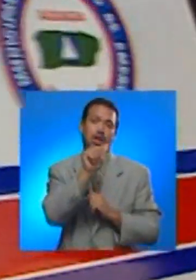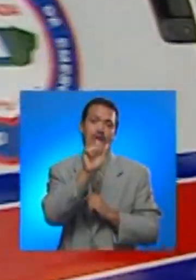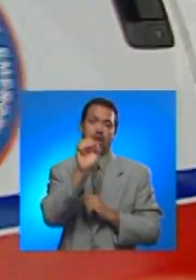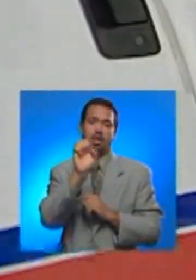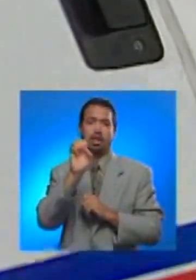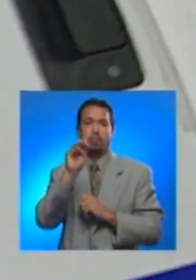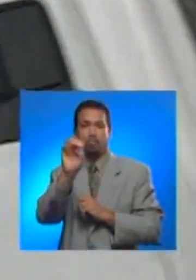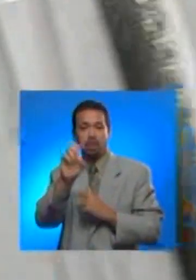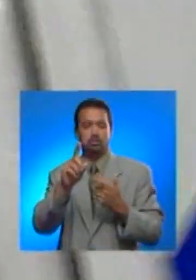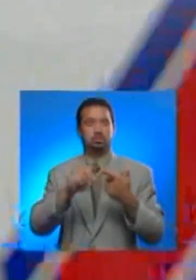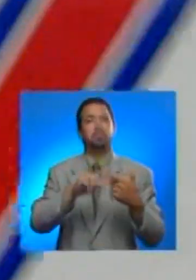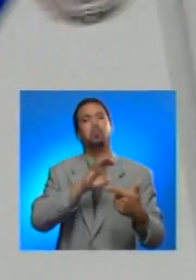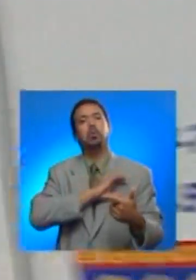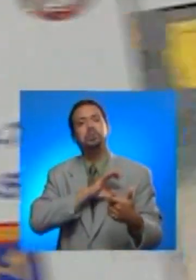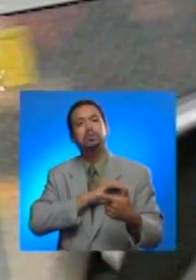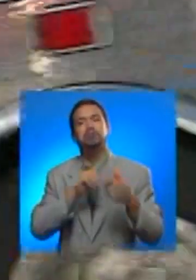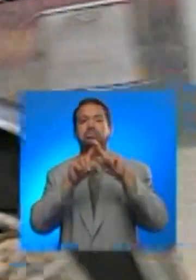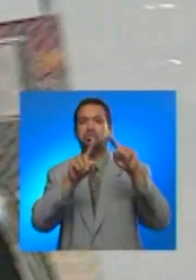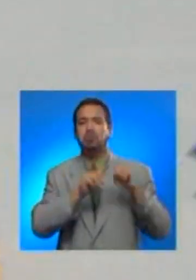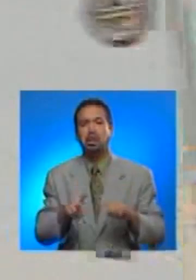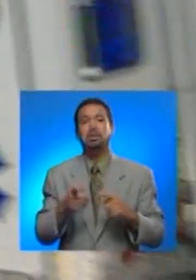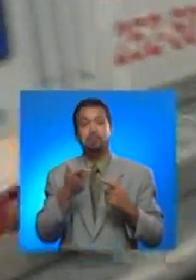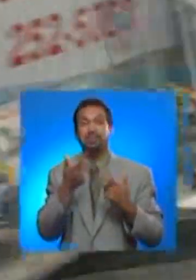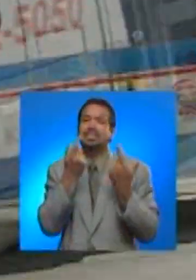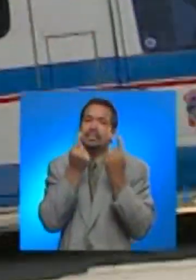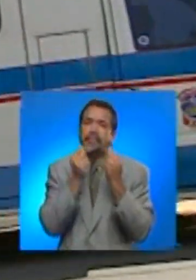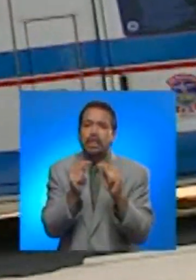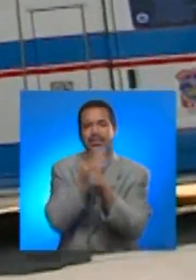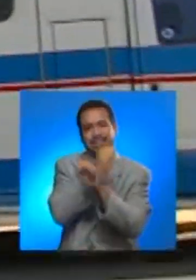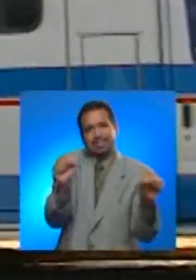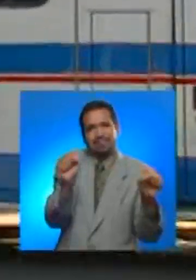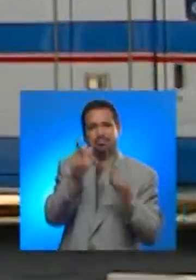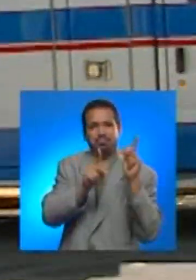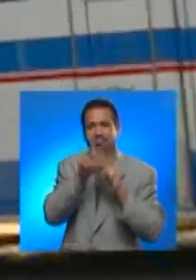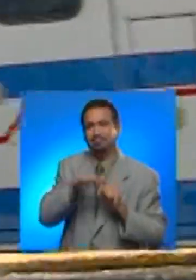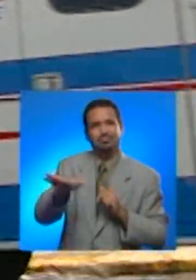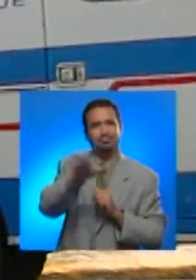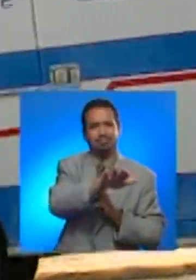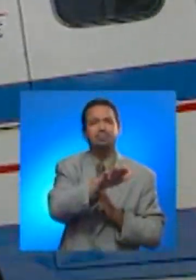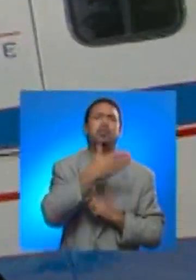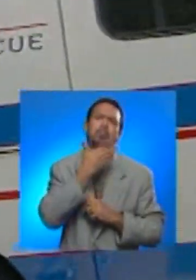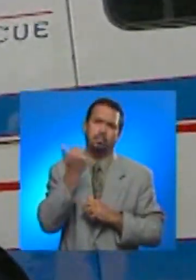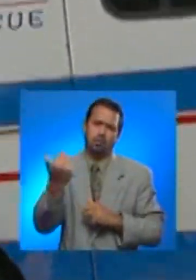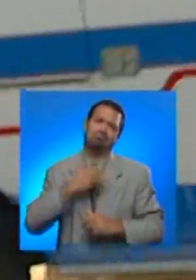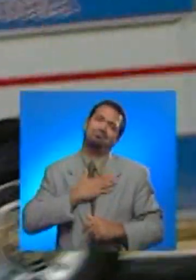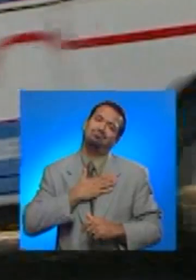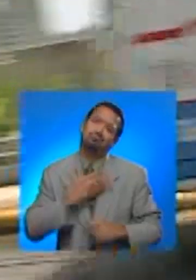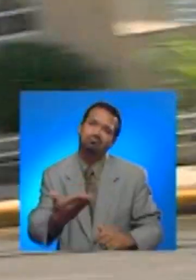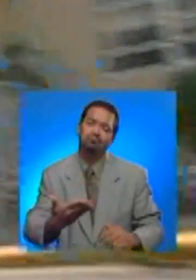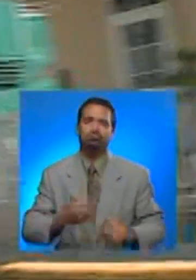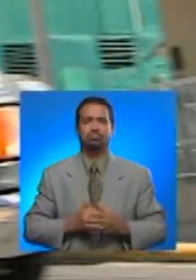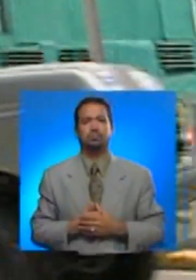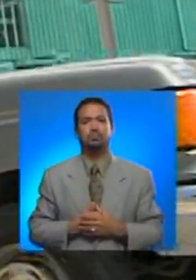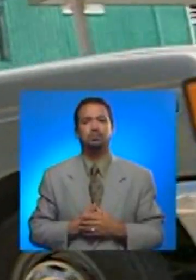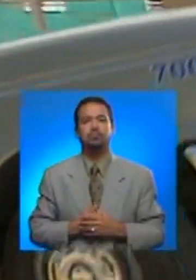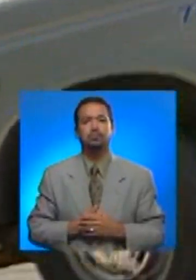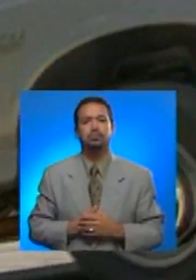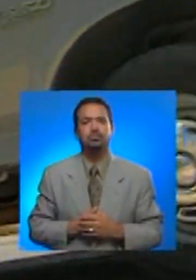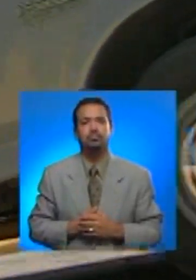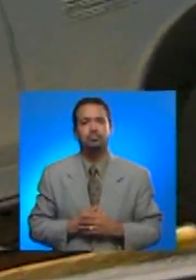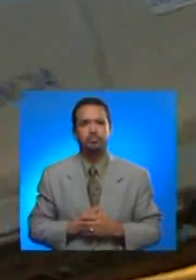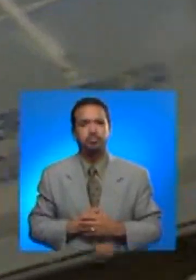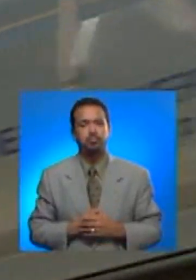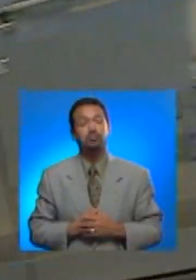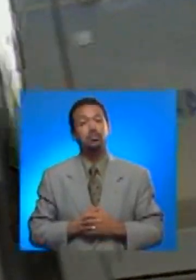management authorities, police, and other organizations will try to save your life. Give them your utmost support.